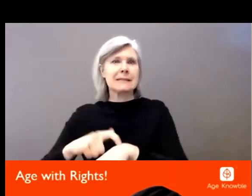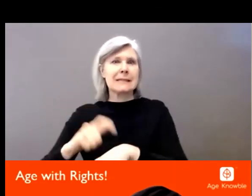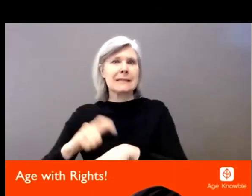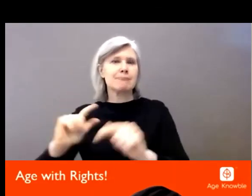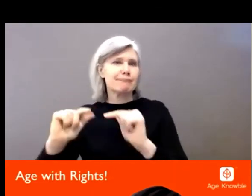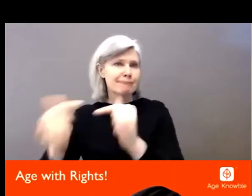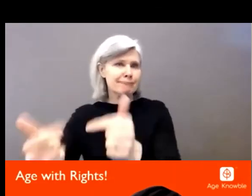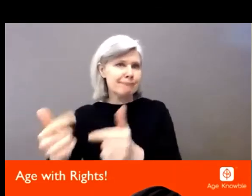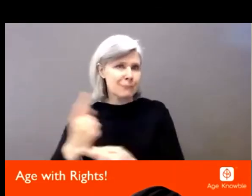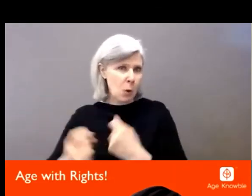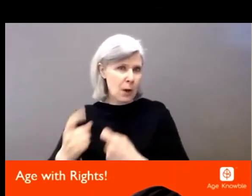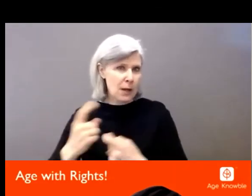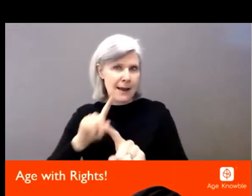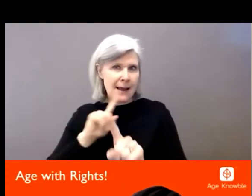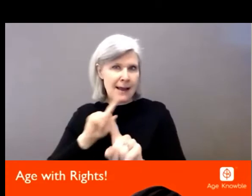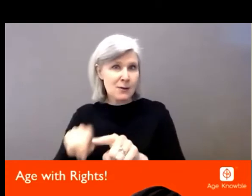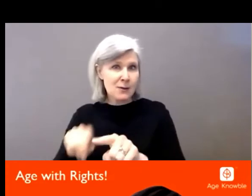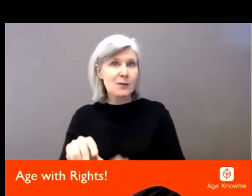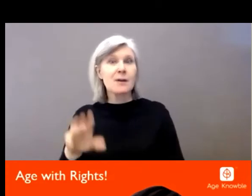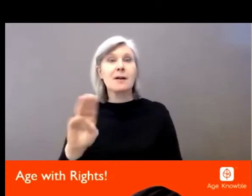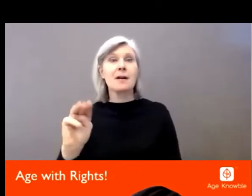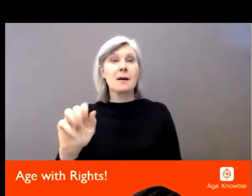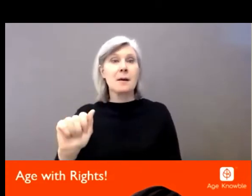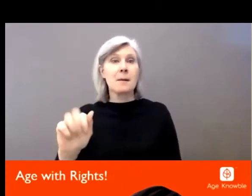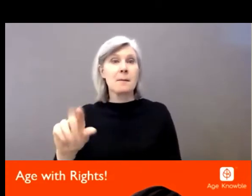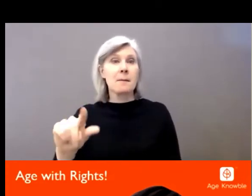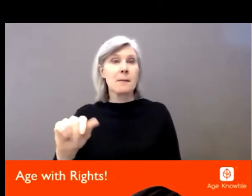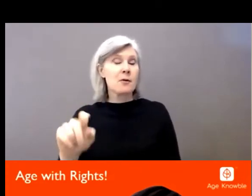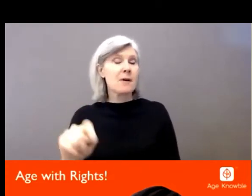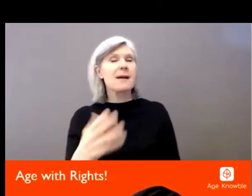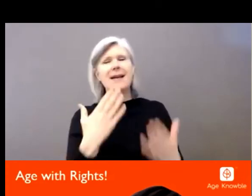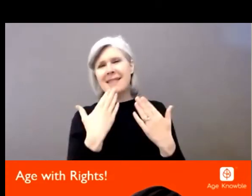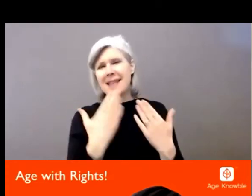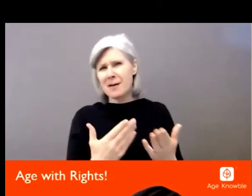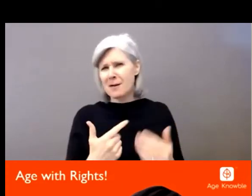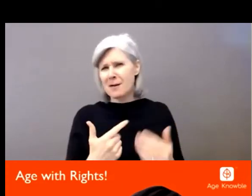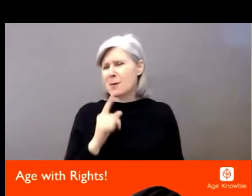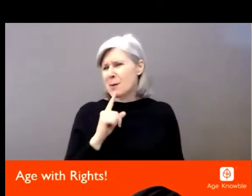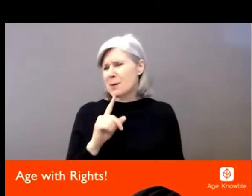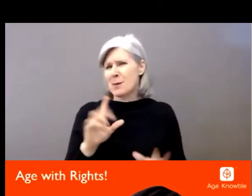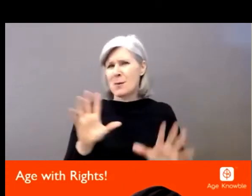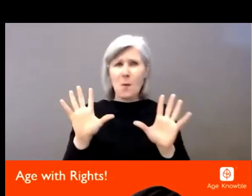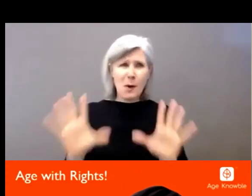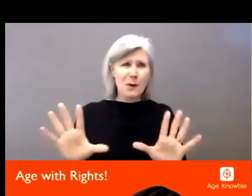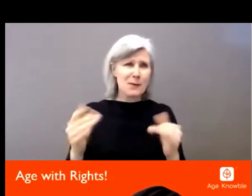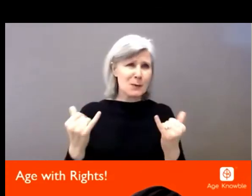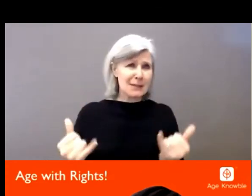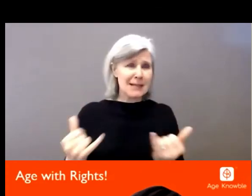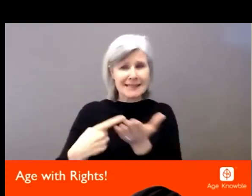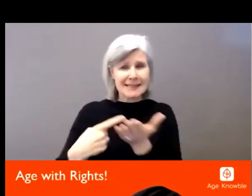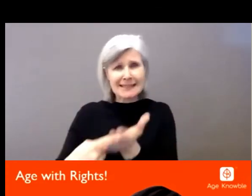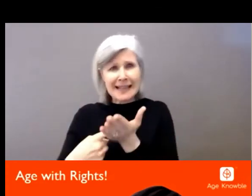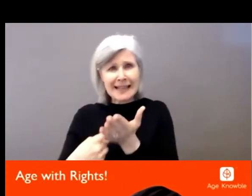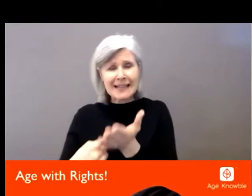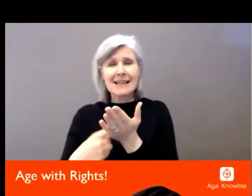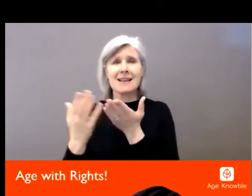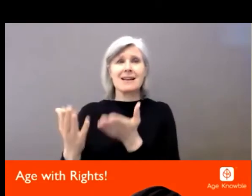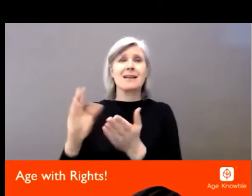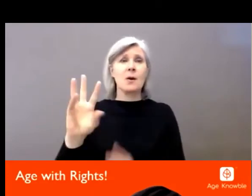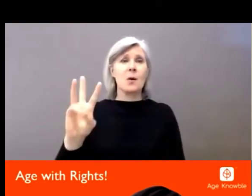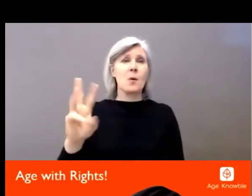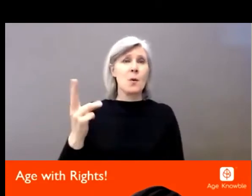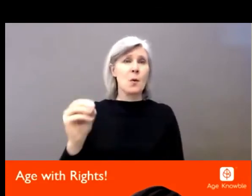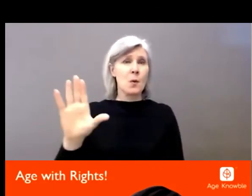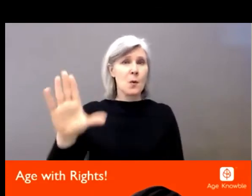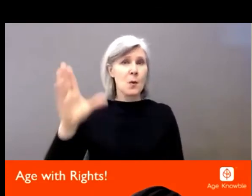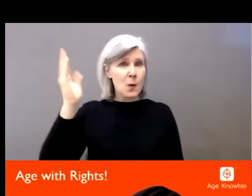great discussion today, and it was really exciting to have the World Health Organization speakers. In discussing her 2020 report,